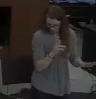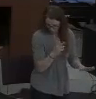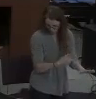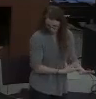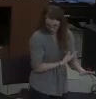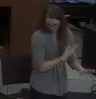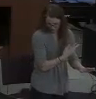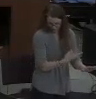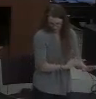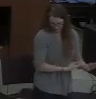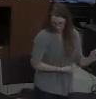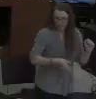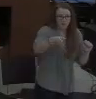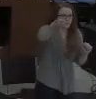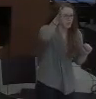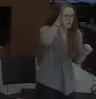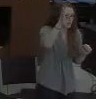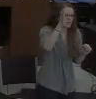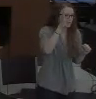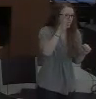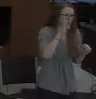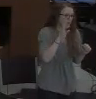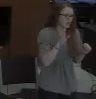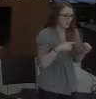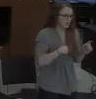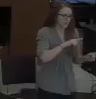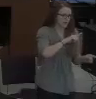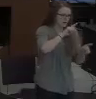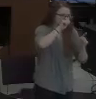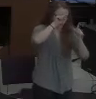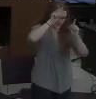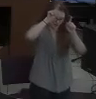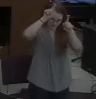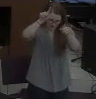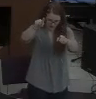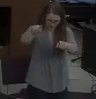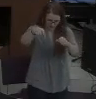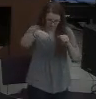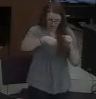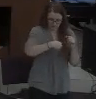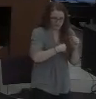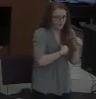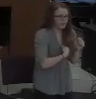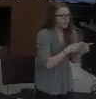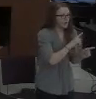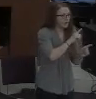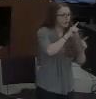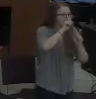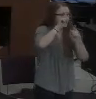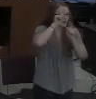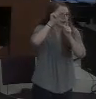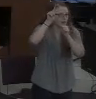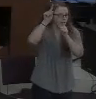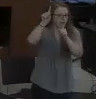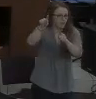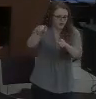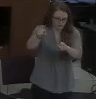without, O Lamb of God, I come.